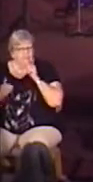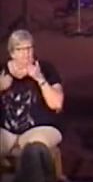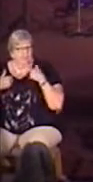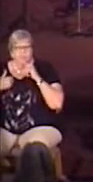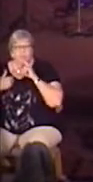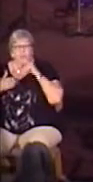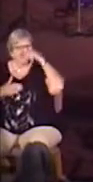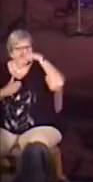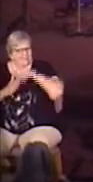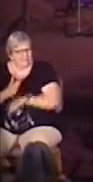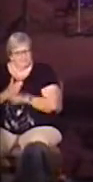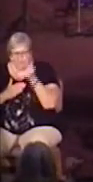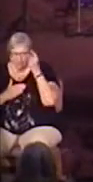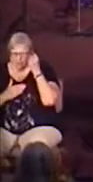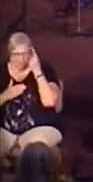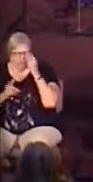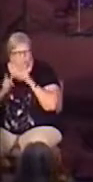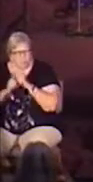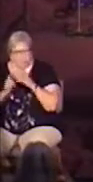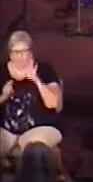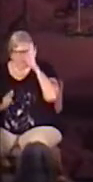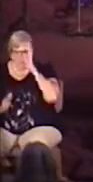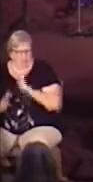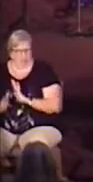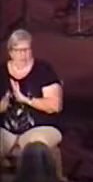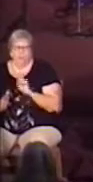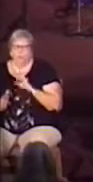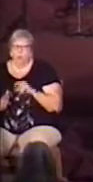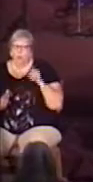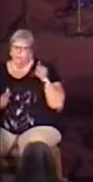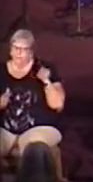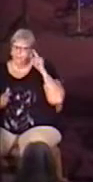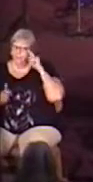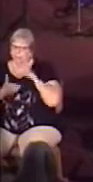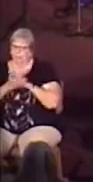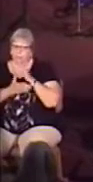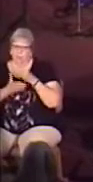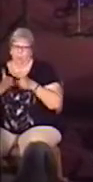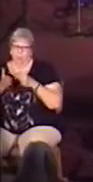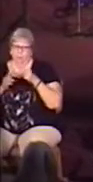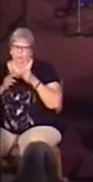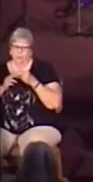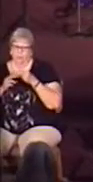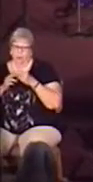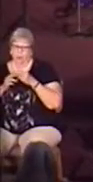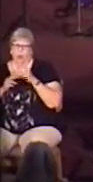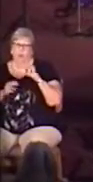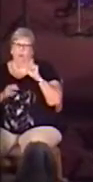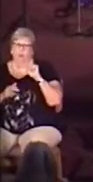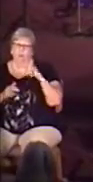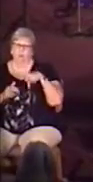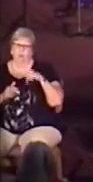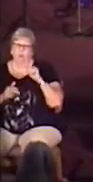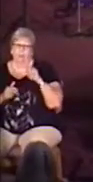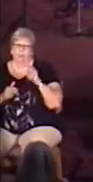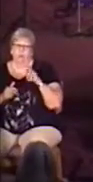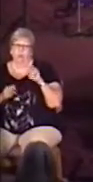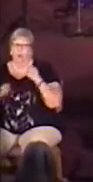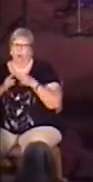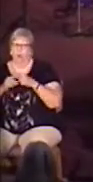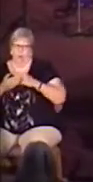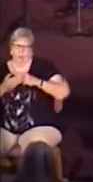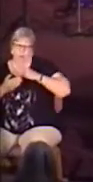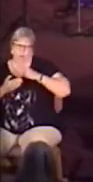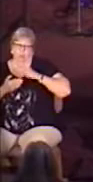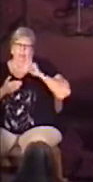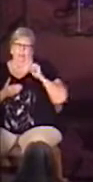deep understanding of the word of God. And so he believes in what is called a rapture theology or premillennialism. And so